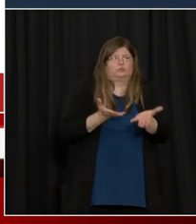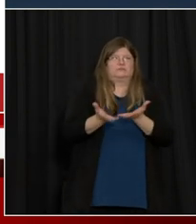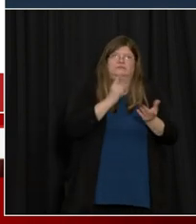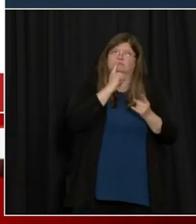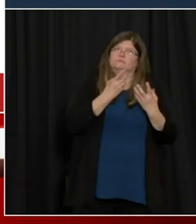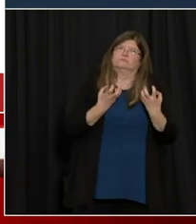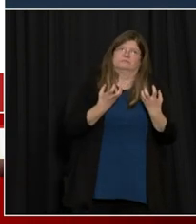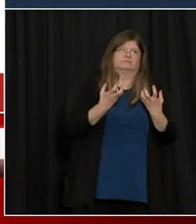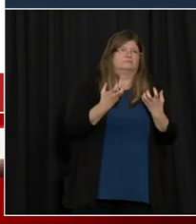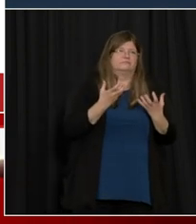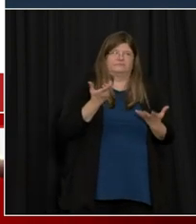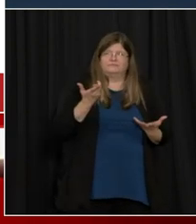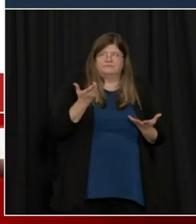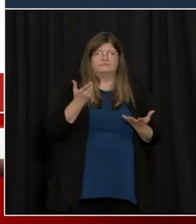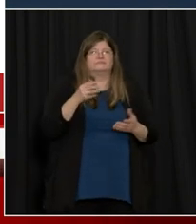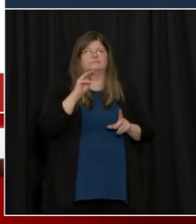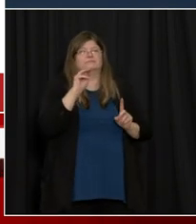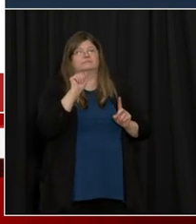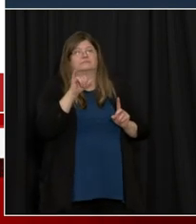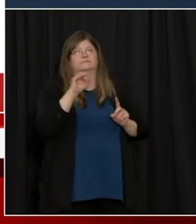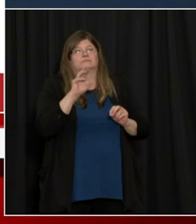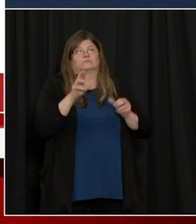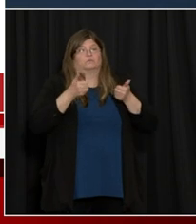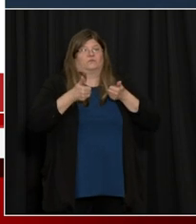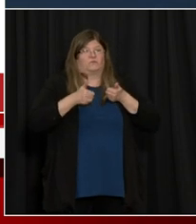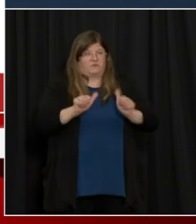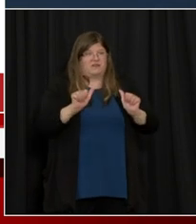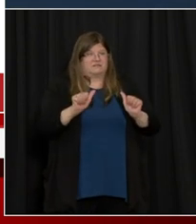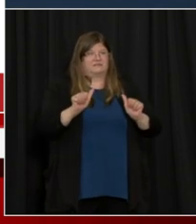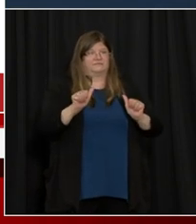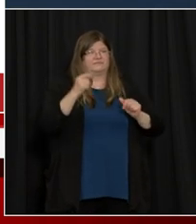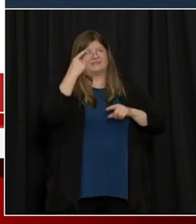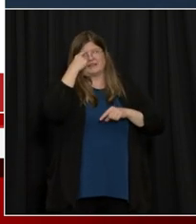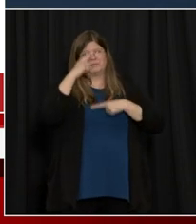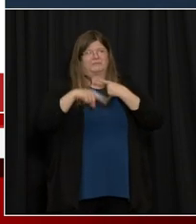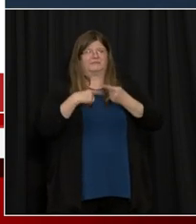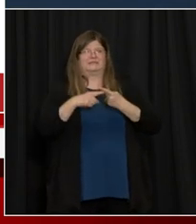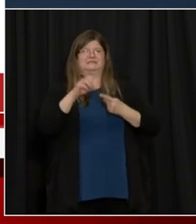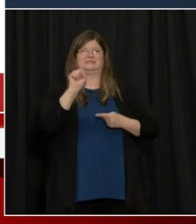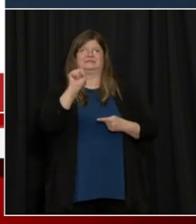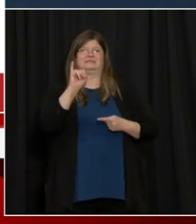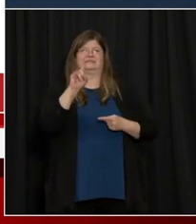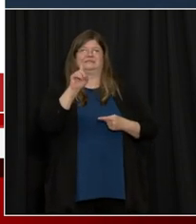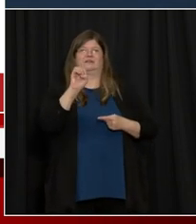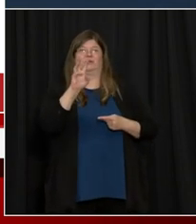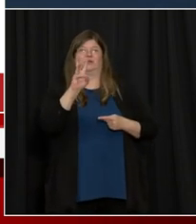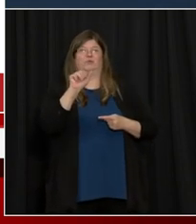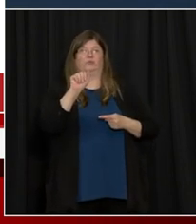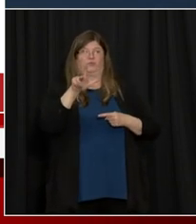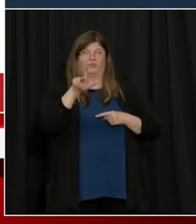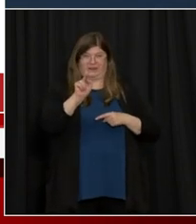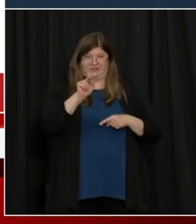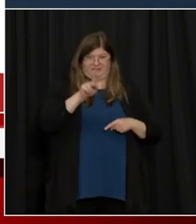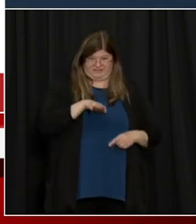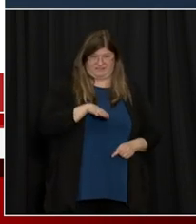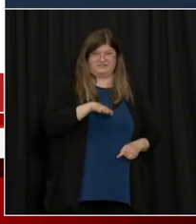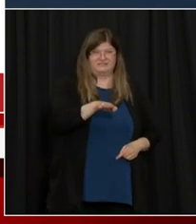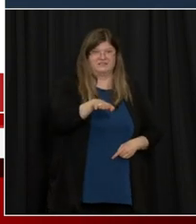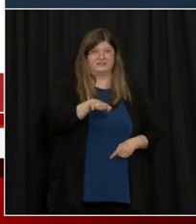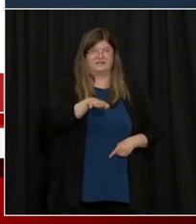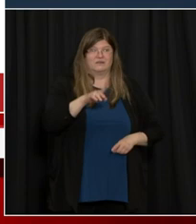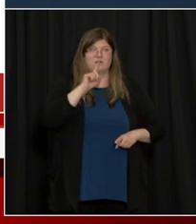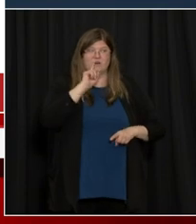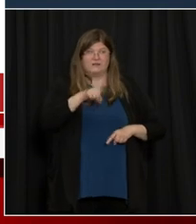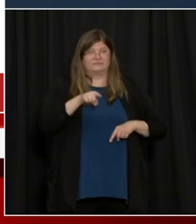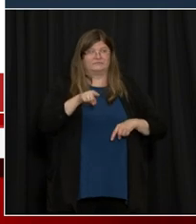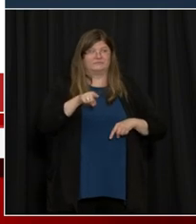to make sidewalks and other street infrastructure available for pickup and delivery will be important